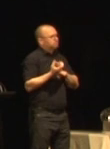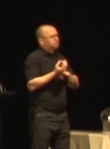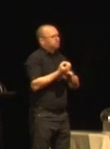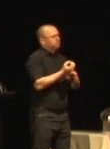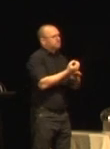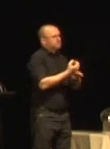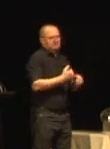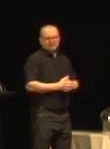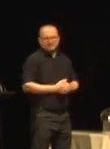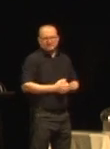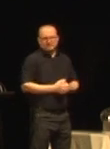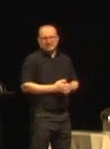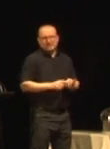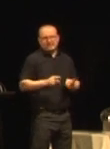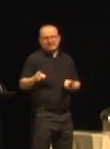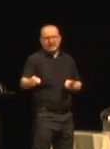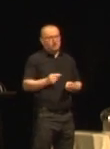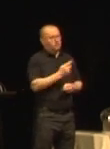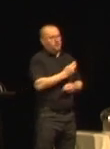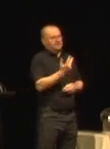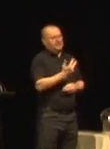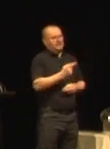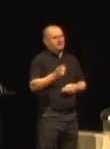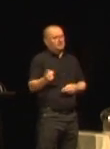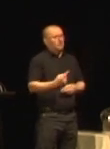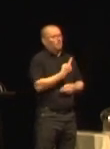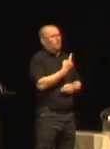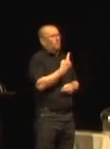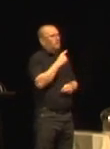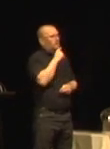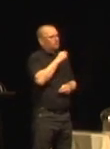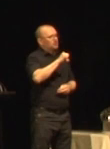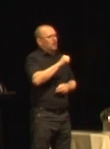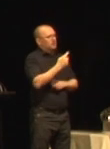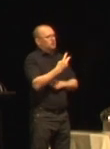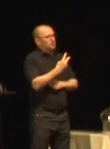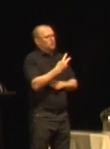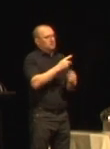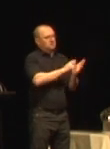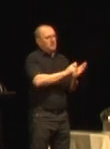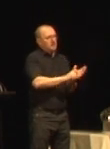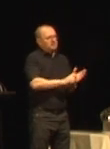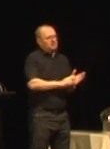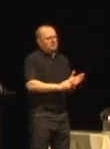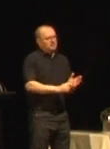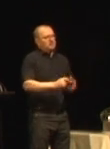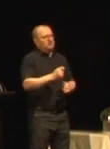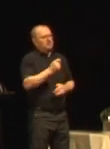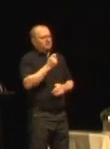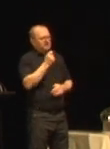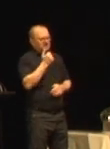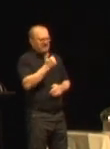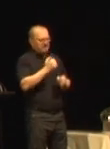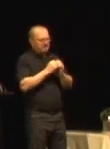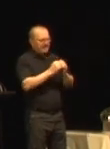This is the UN today. 192 member states represent Earth's 7 billion people. And the UN's portfolio, while it was at